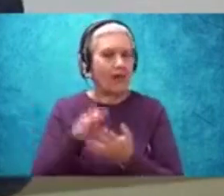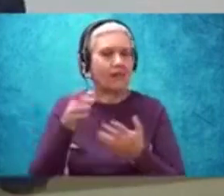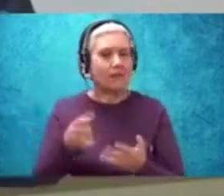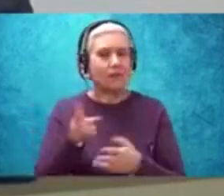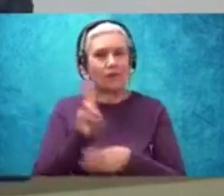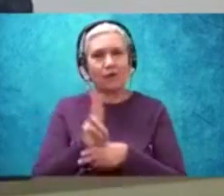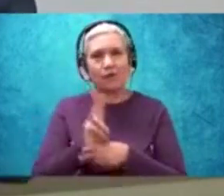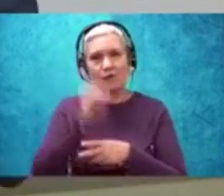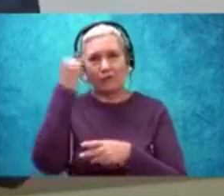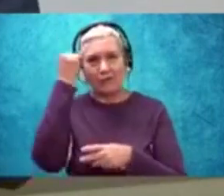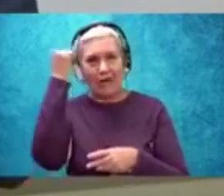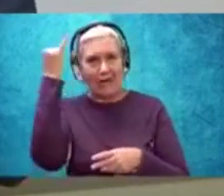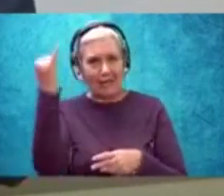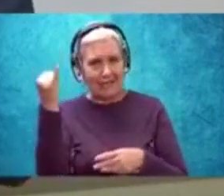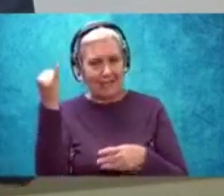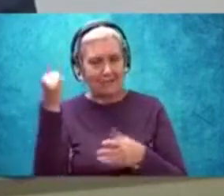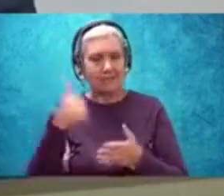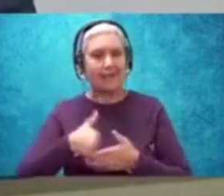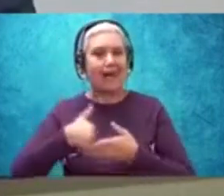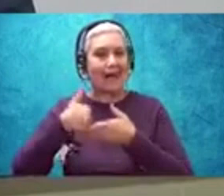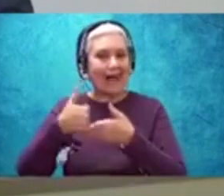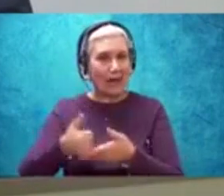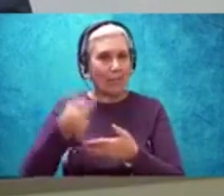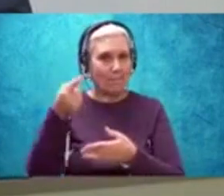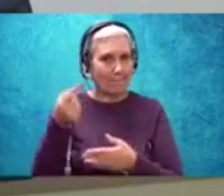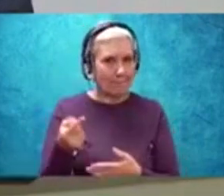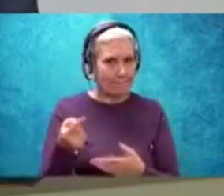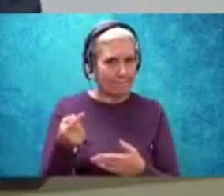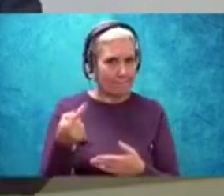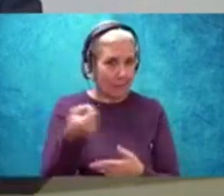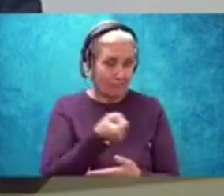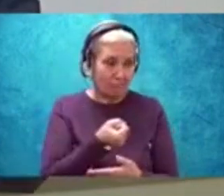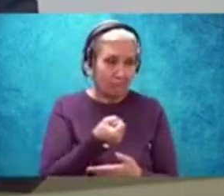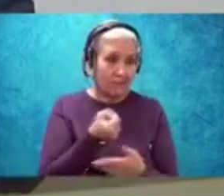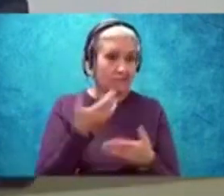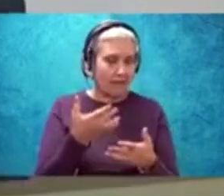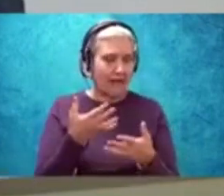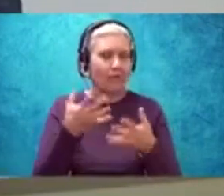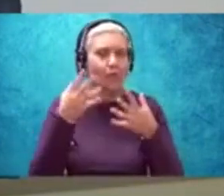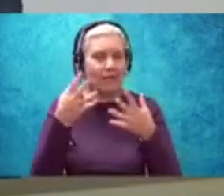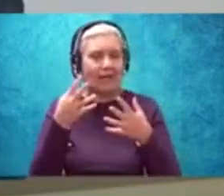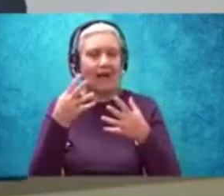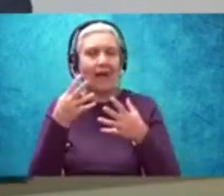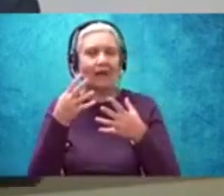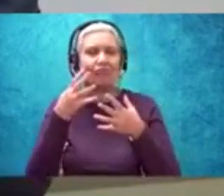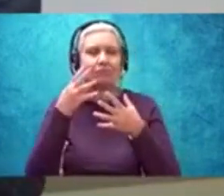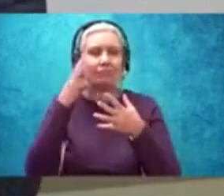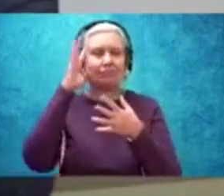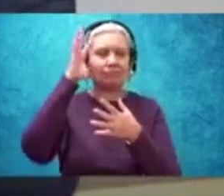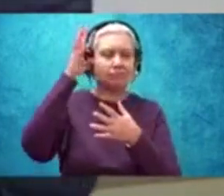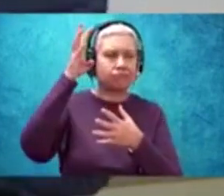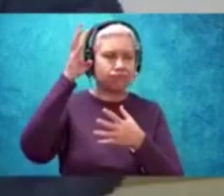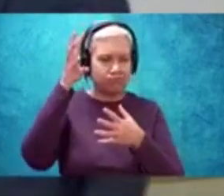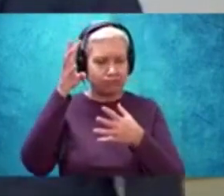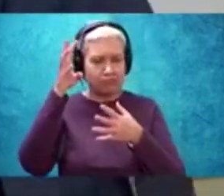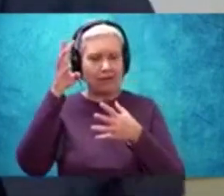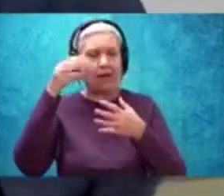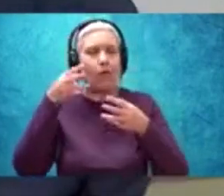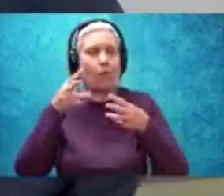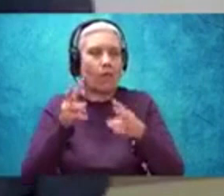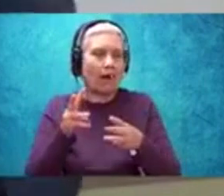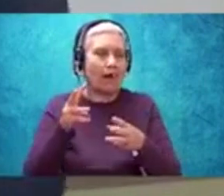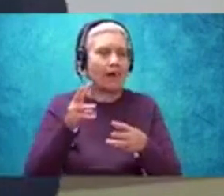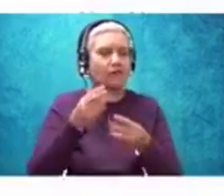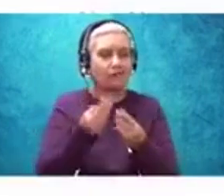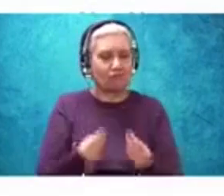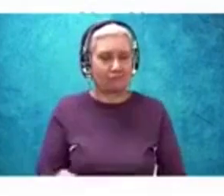to help us figure out a way in which we can develop a strategy that allows us to solve this fourth equation. So what